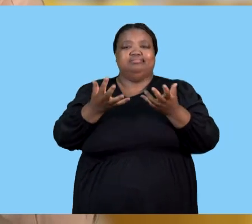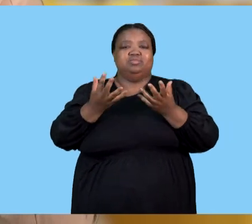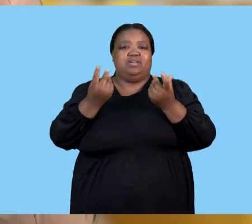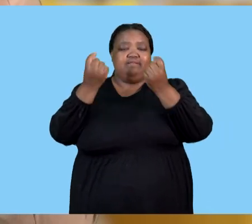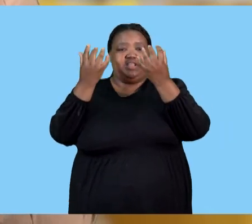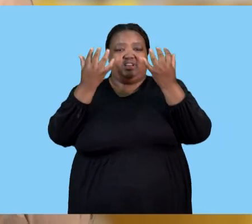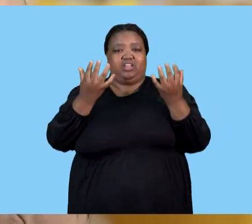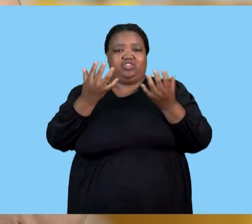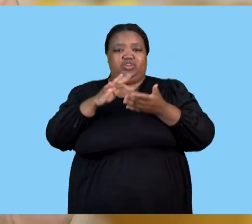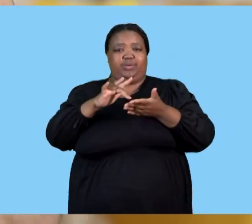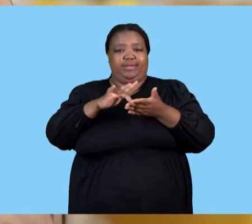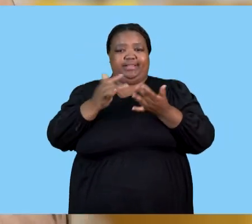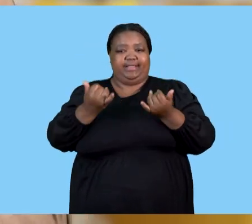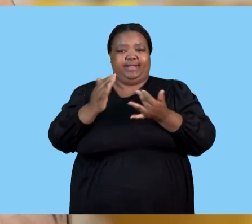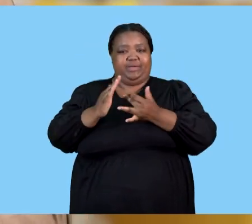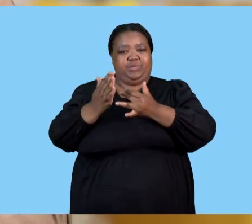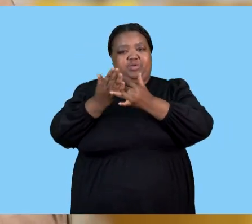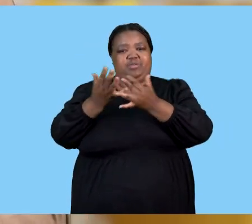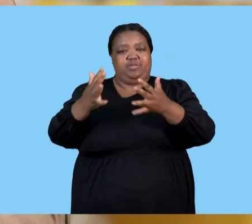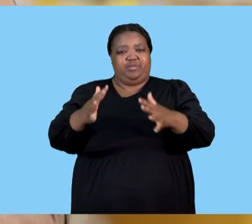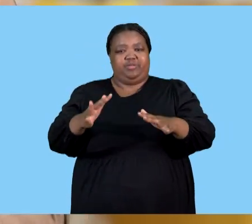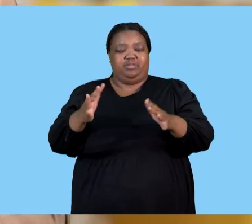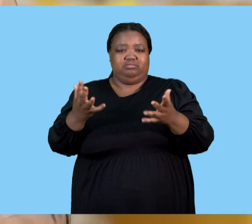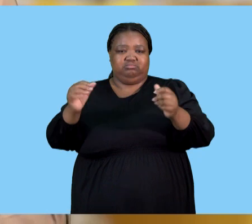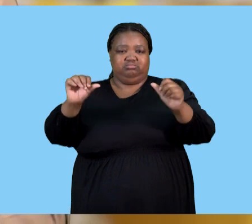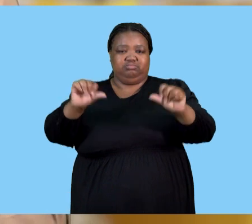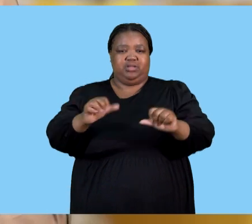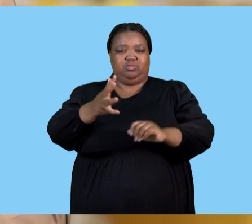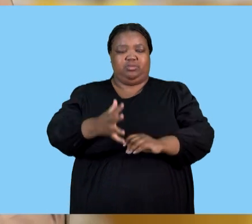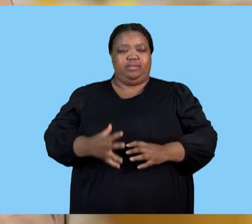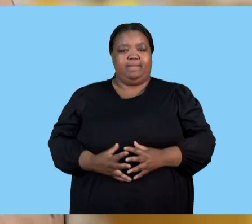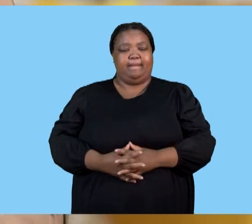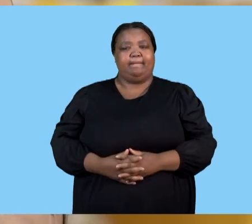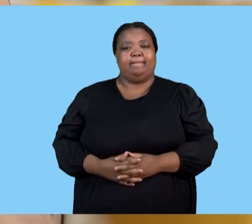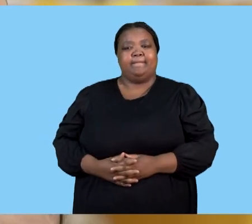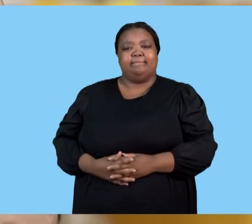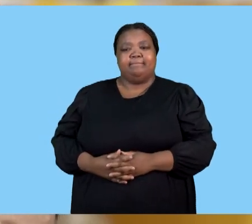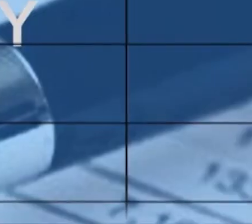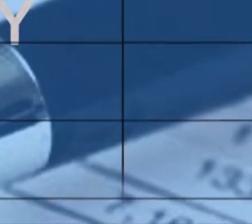them in your statement of financial position. Let's go for a net break, and I'm going to see you shortly.